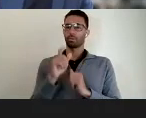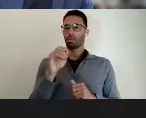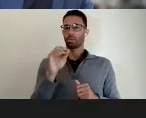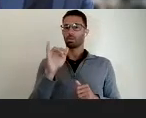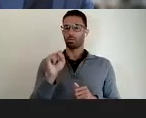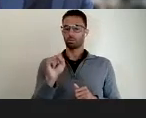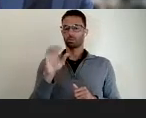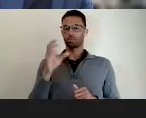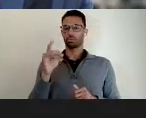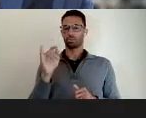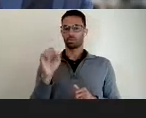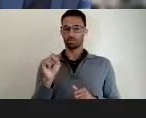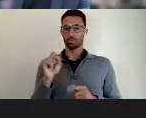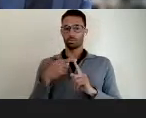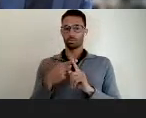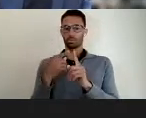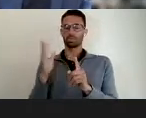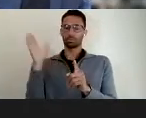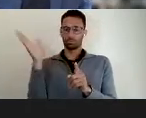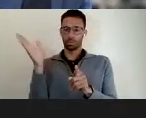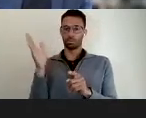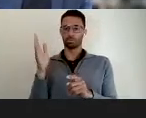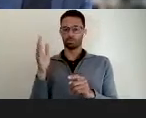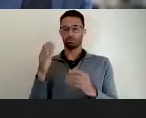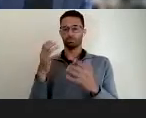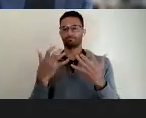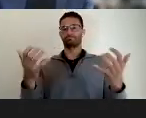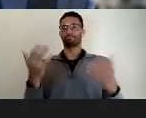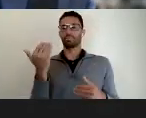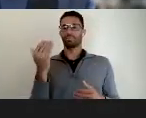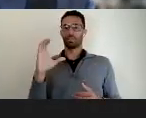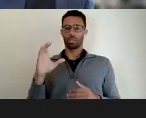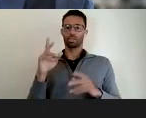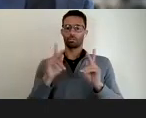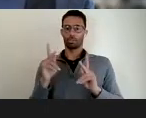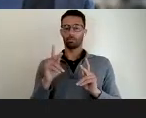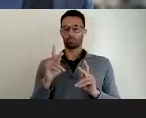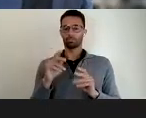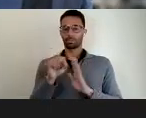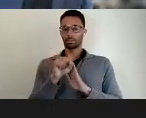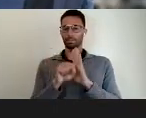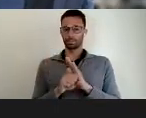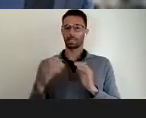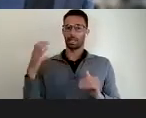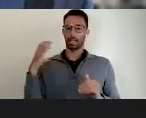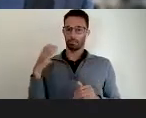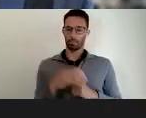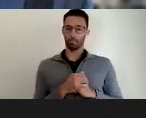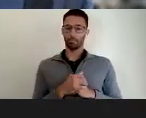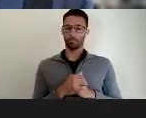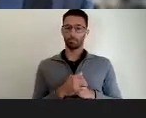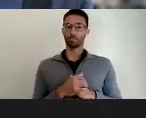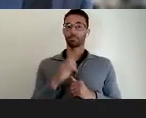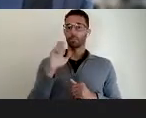capitol about 10 years ago in front of 1,500 people. I knew both Lois and Elaine. Elaine